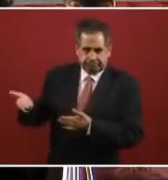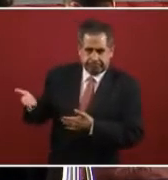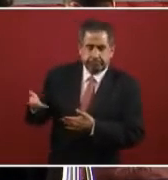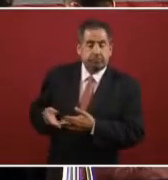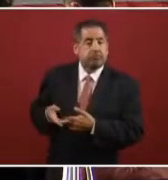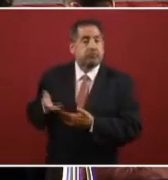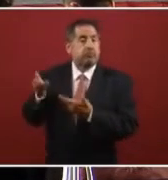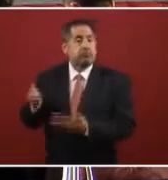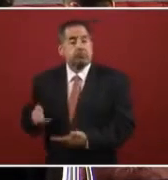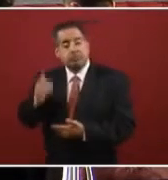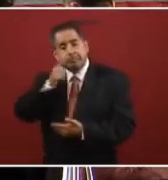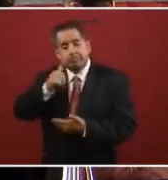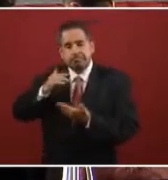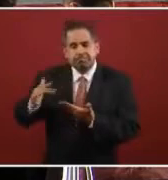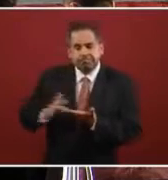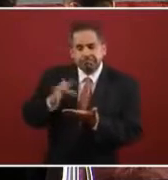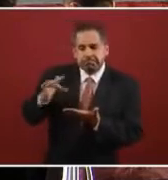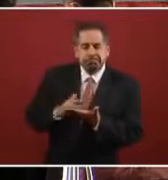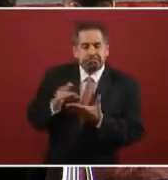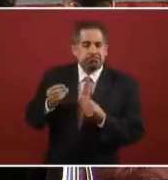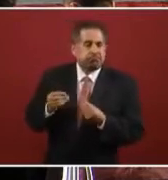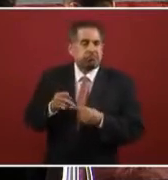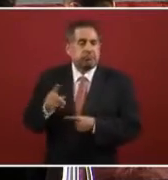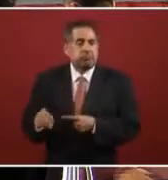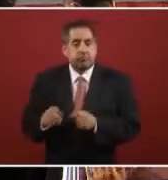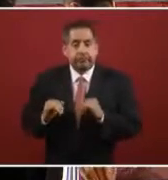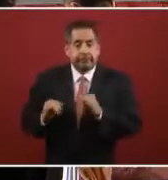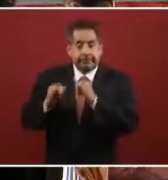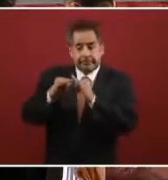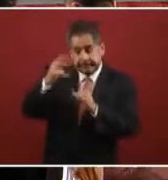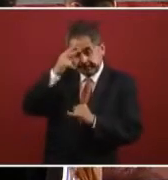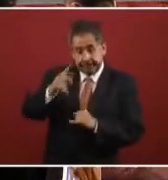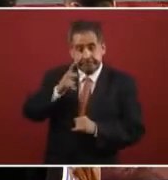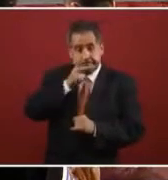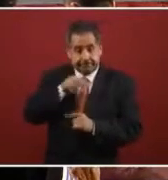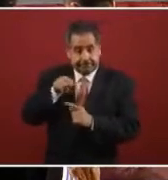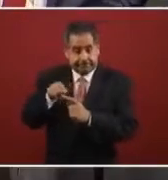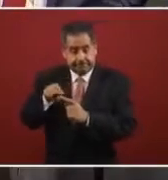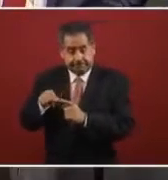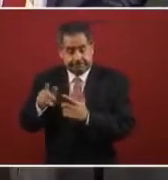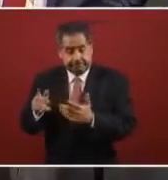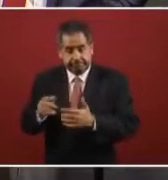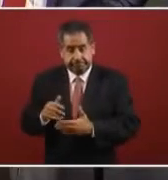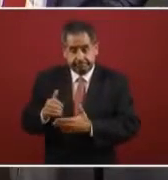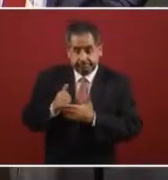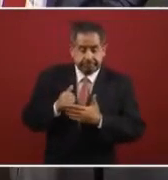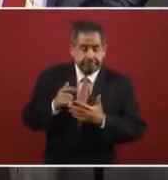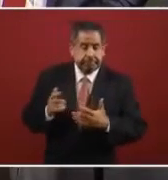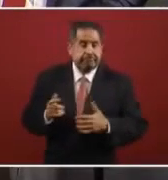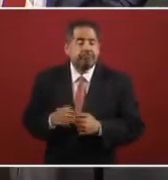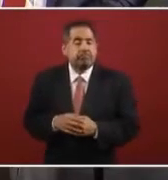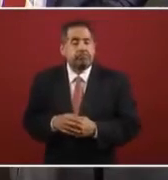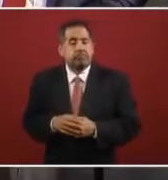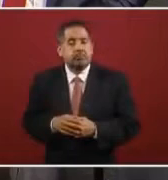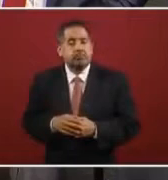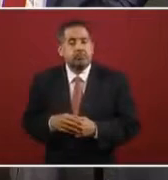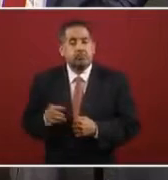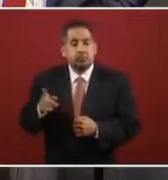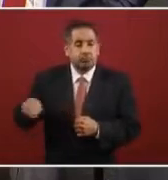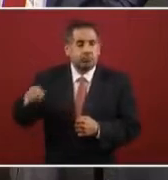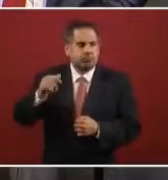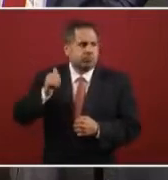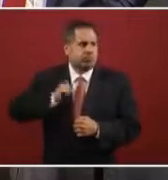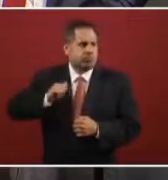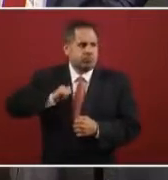ha he apoyado mucho helped us very el much. Instituto Mexicano de in Petróleo, The Petroleum Mexican Institute. fue